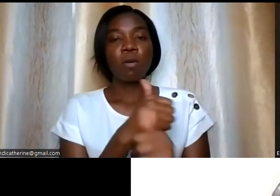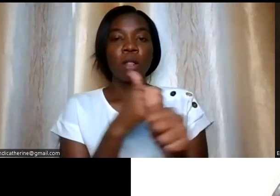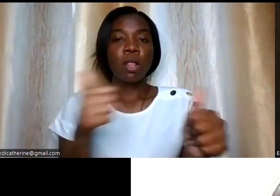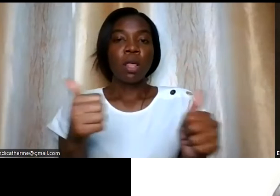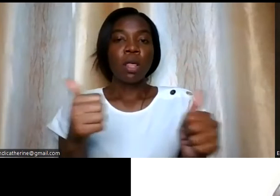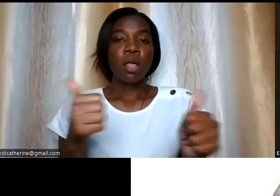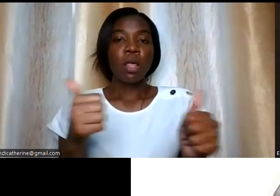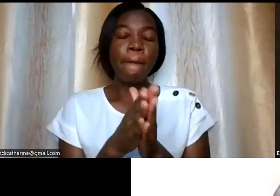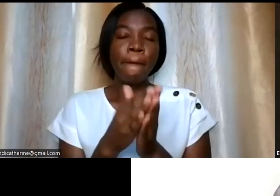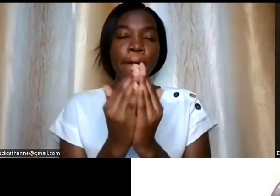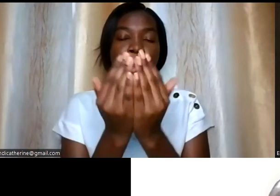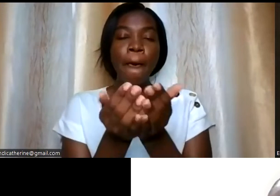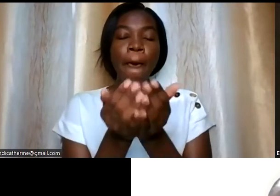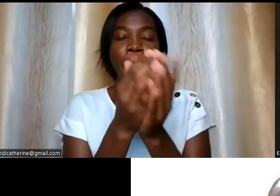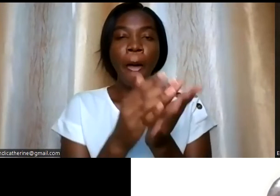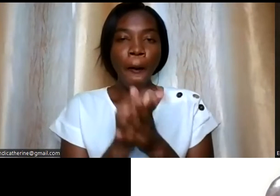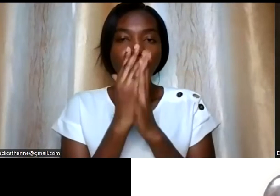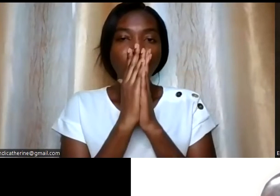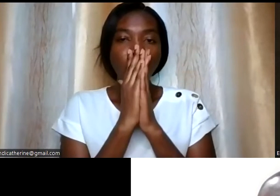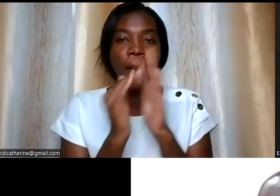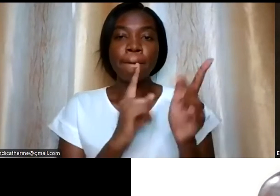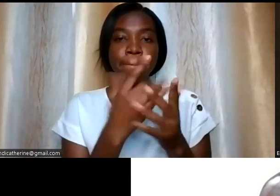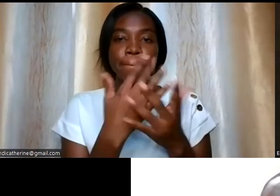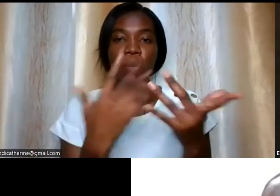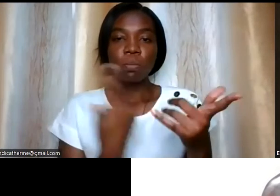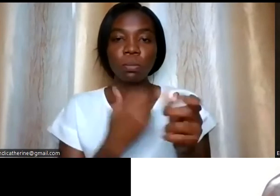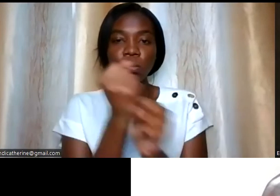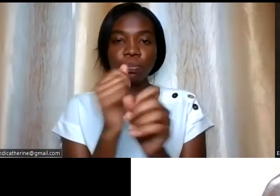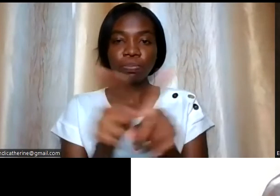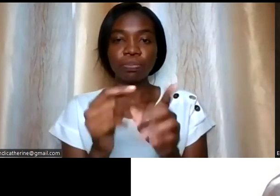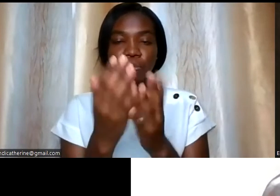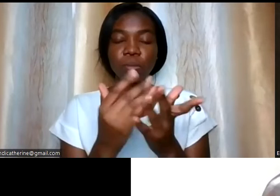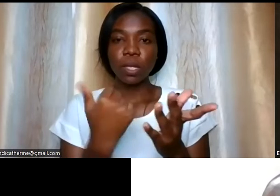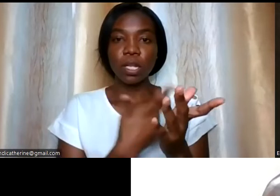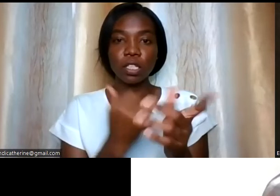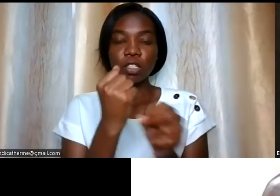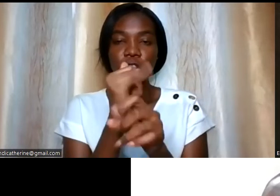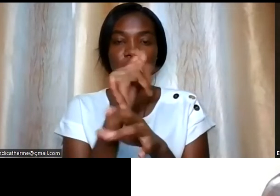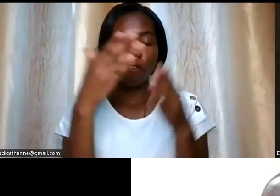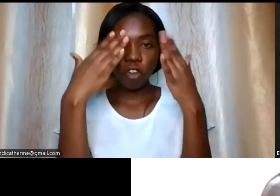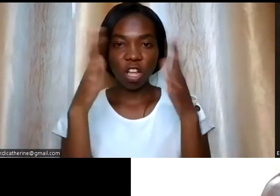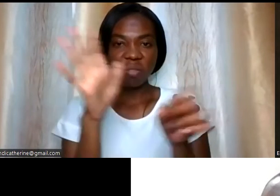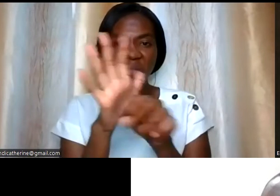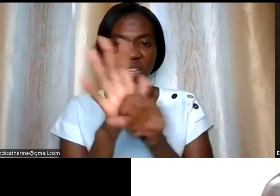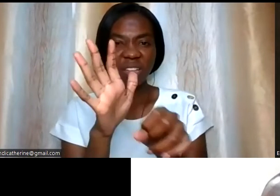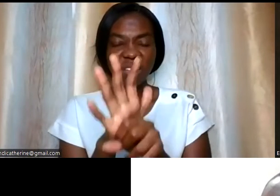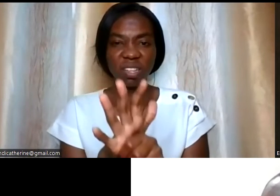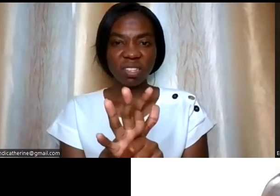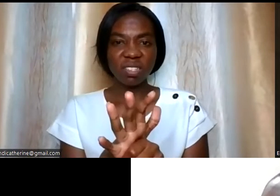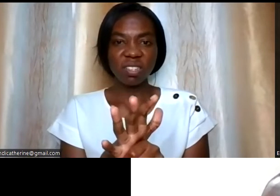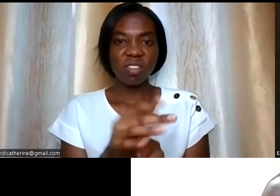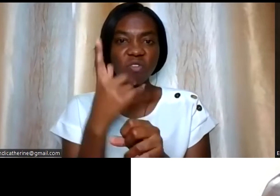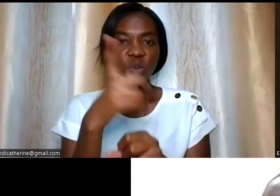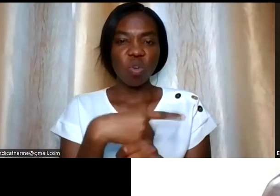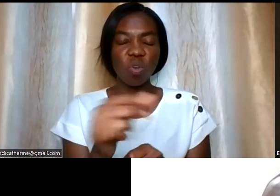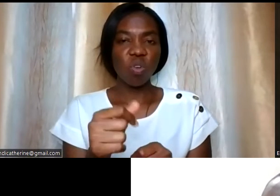The mistake we make as navigators is that we focus so much in making sure the ship goes through the right